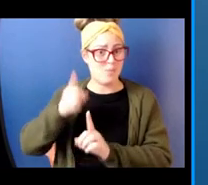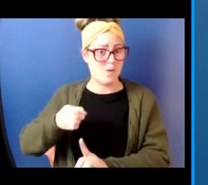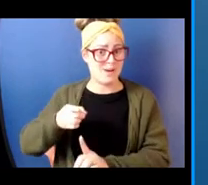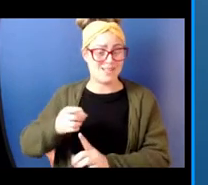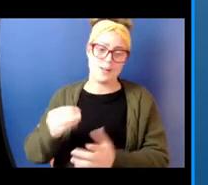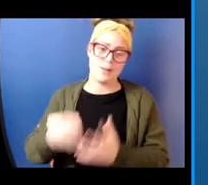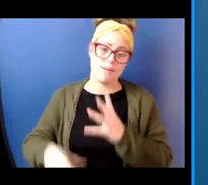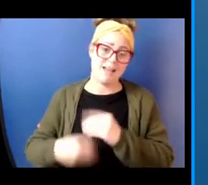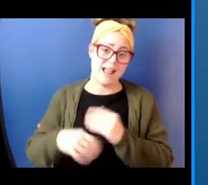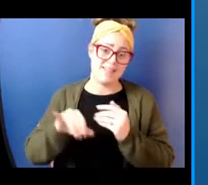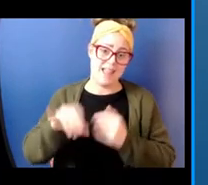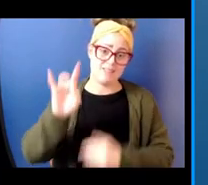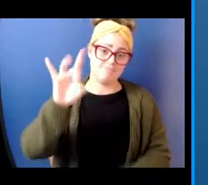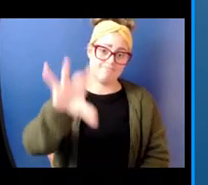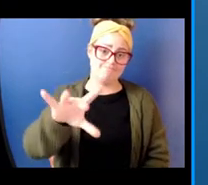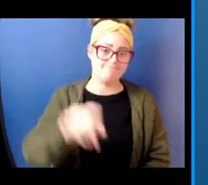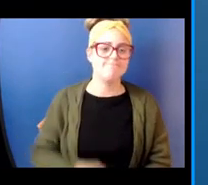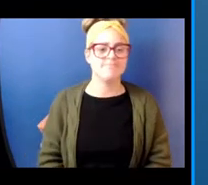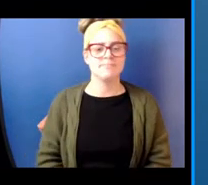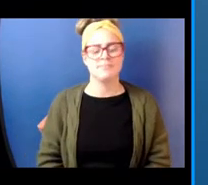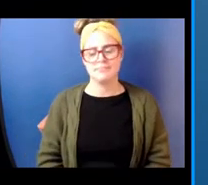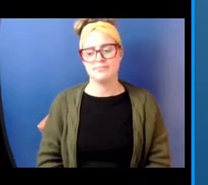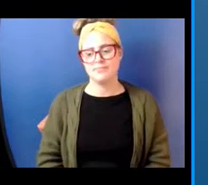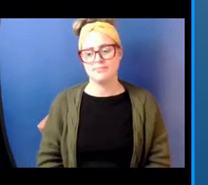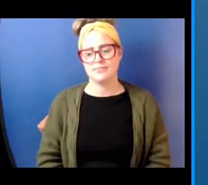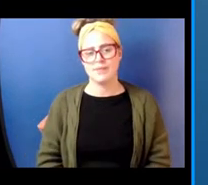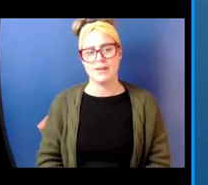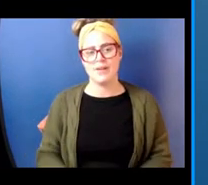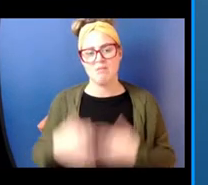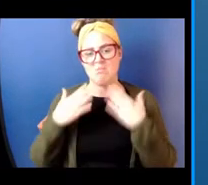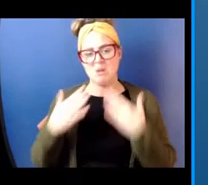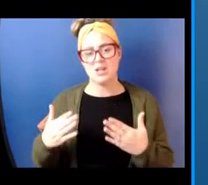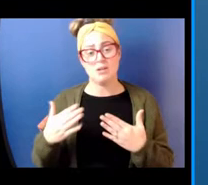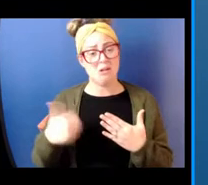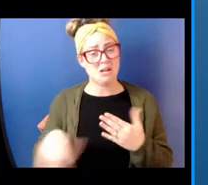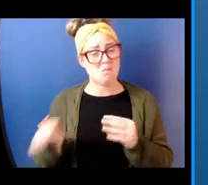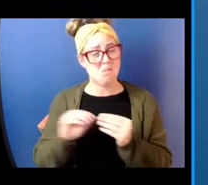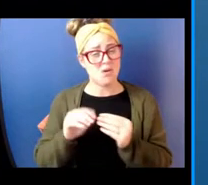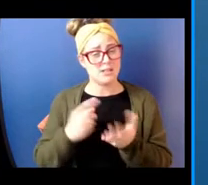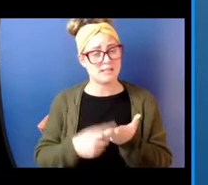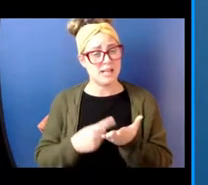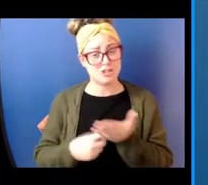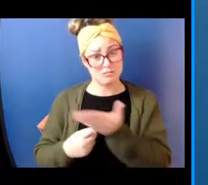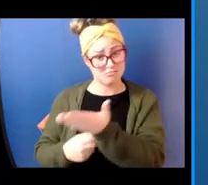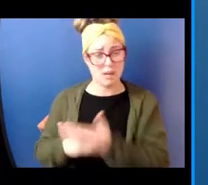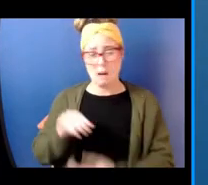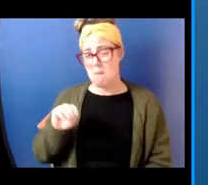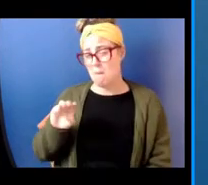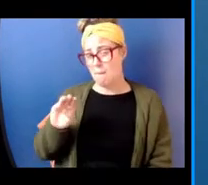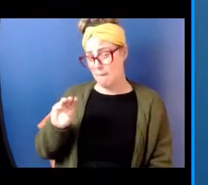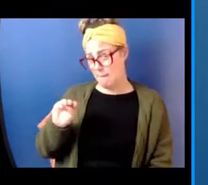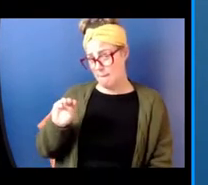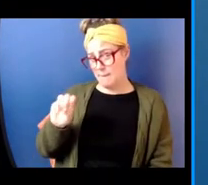that thank you any further discussion yes Ms Blanco